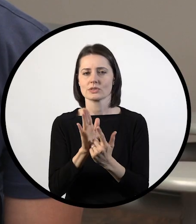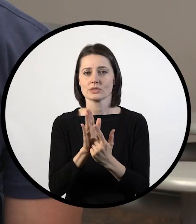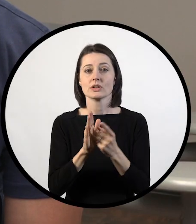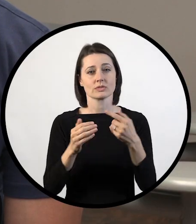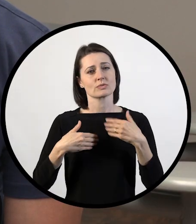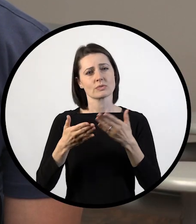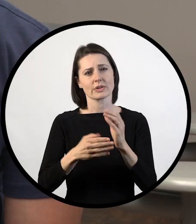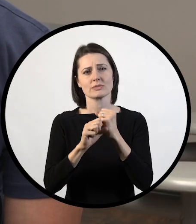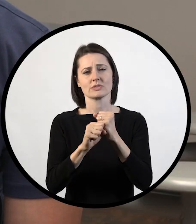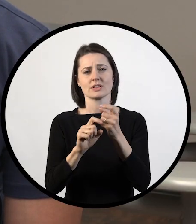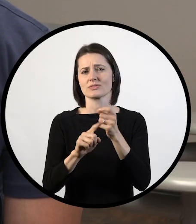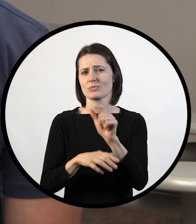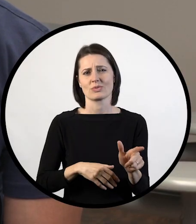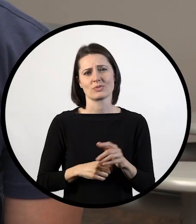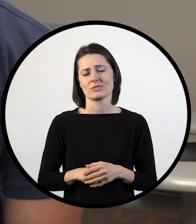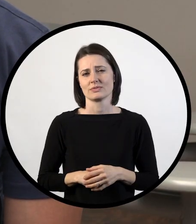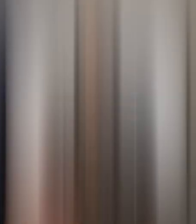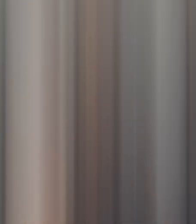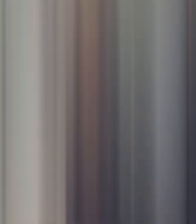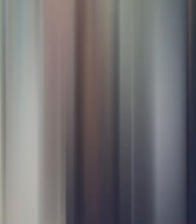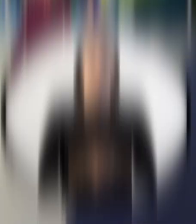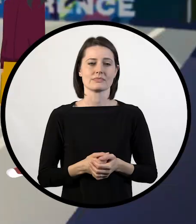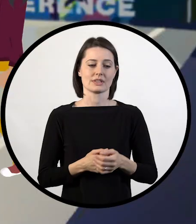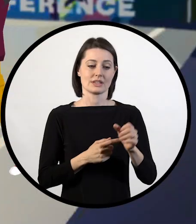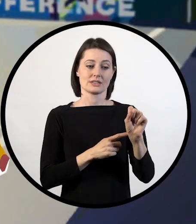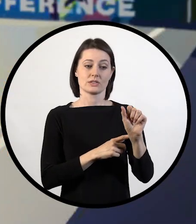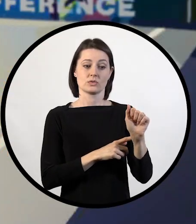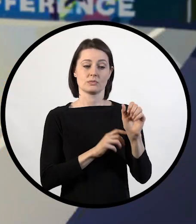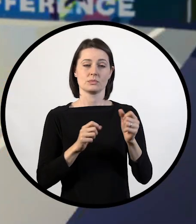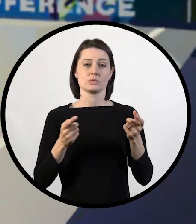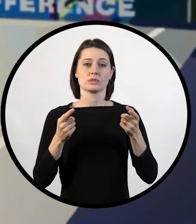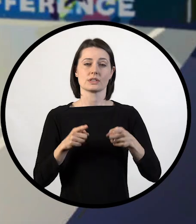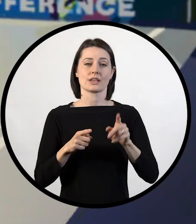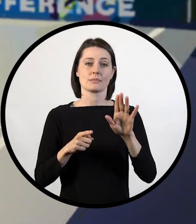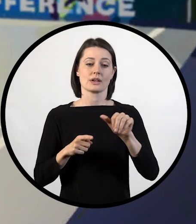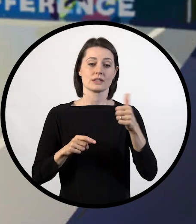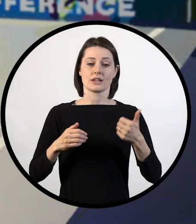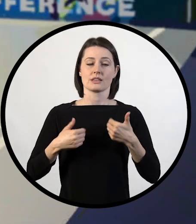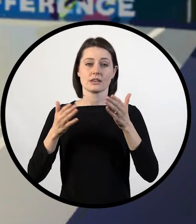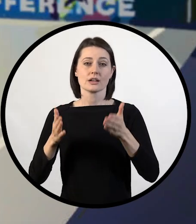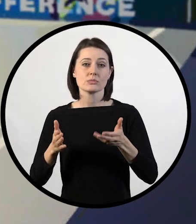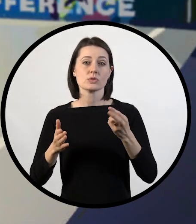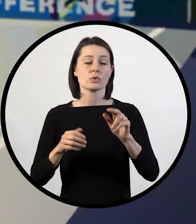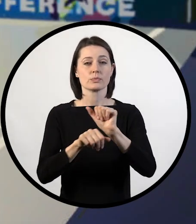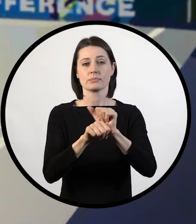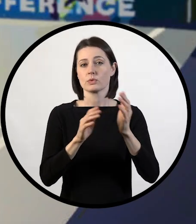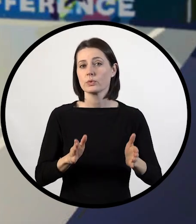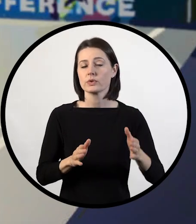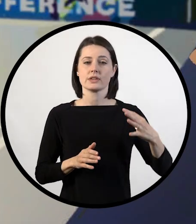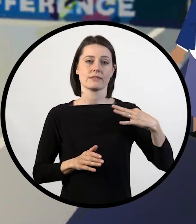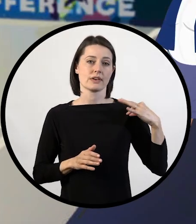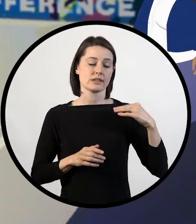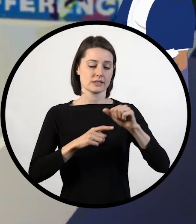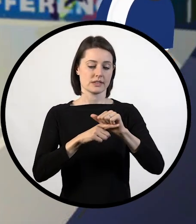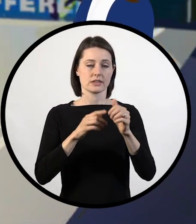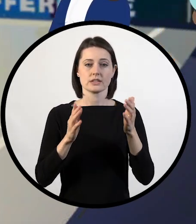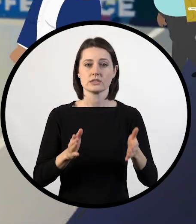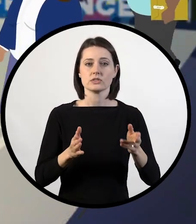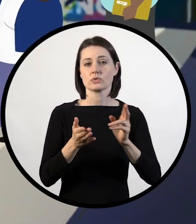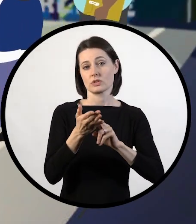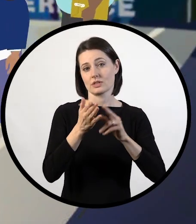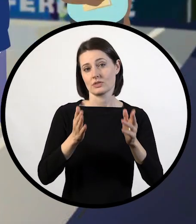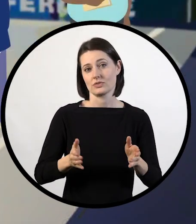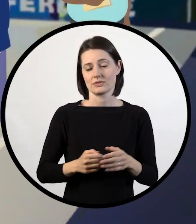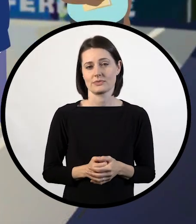and you have a right to be protected from all of it. Sexual abuse can be perpetrated by another youth or by an employee,